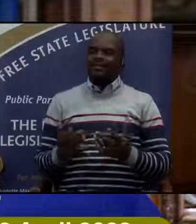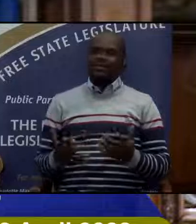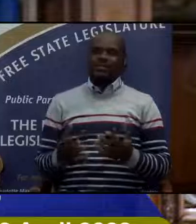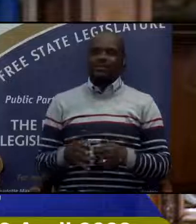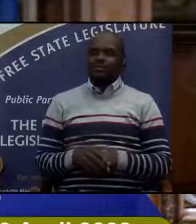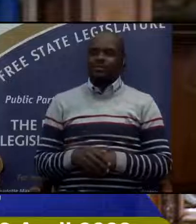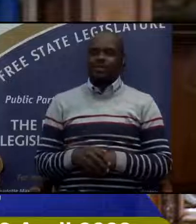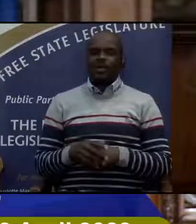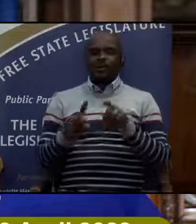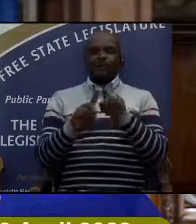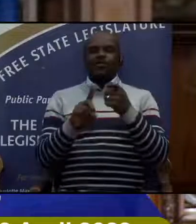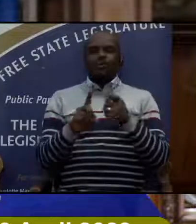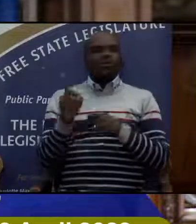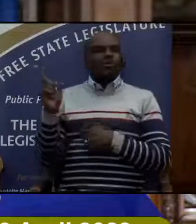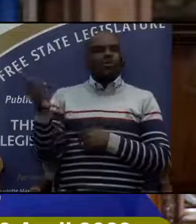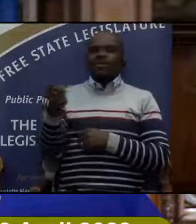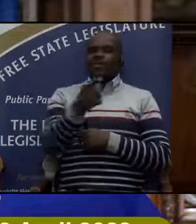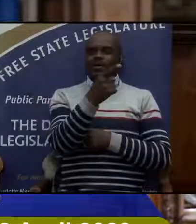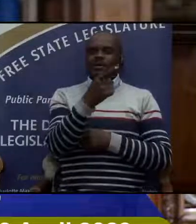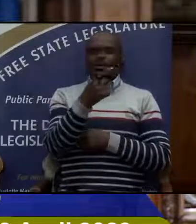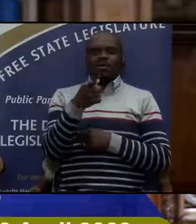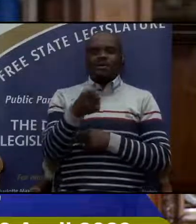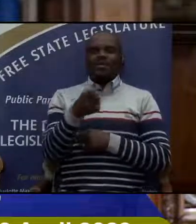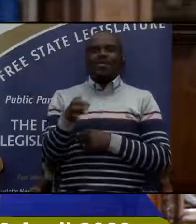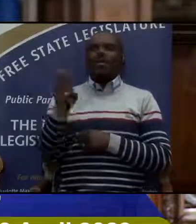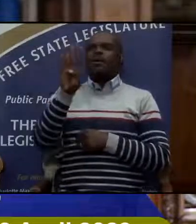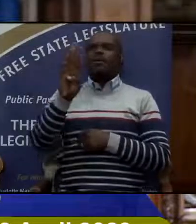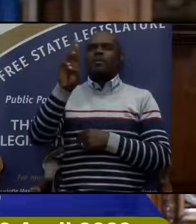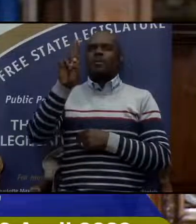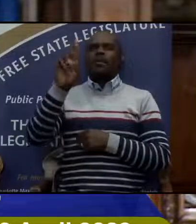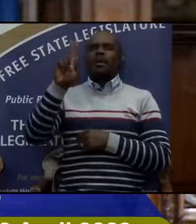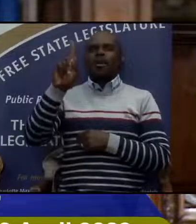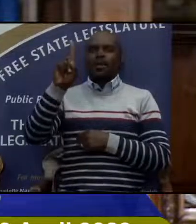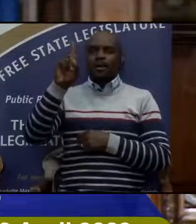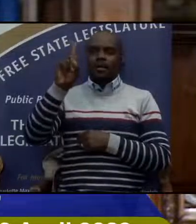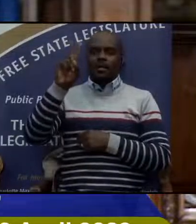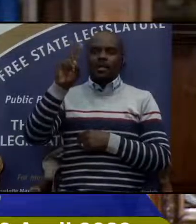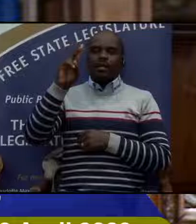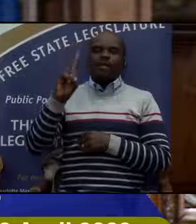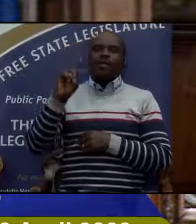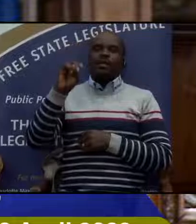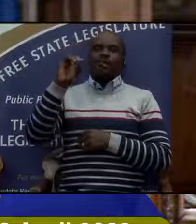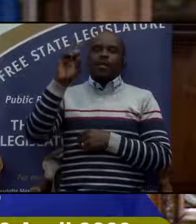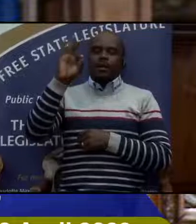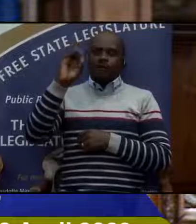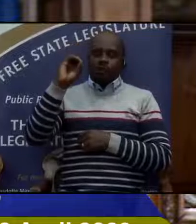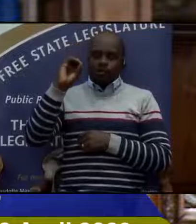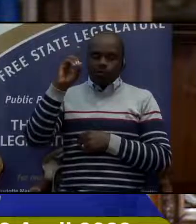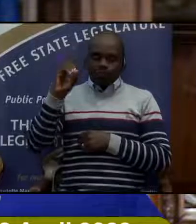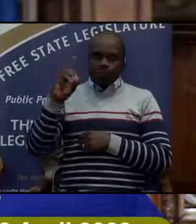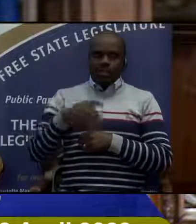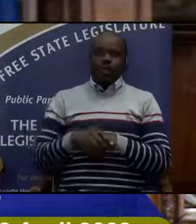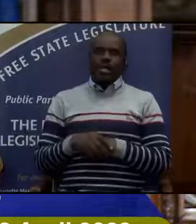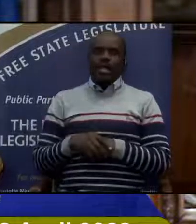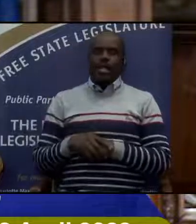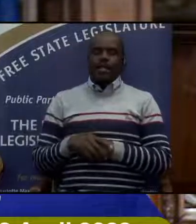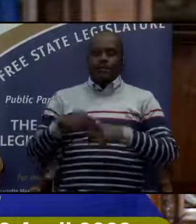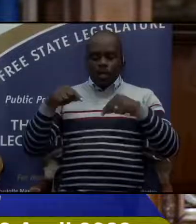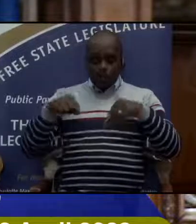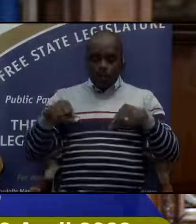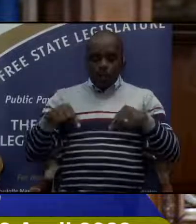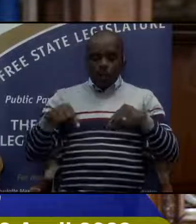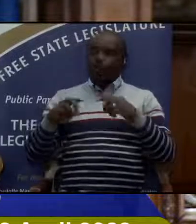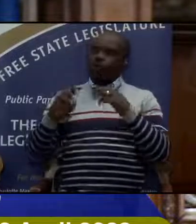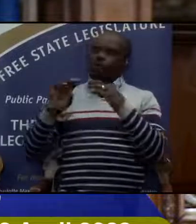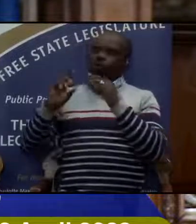Branford. People will continue to call that place Branford. But not only that, why do we continue to call ourselves Free State?